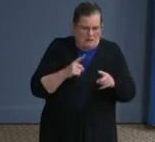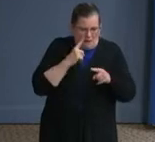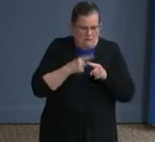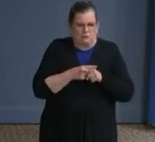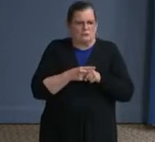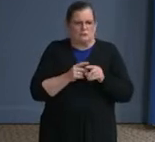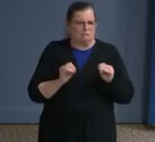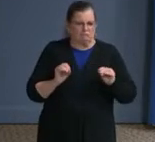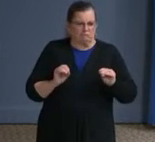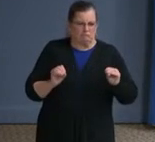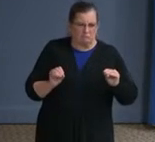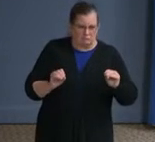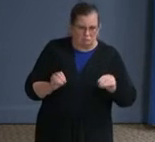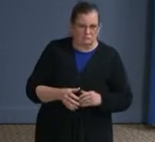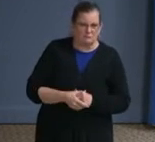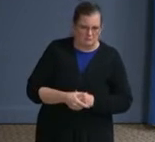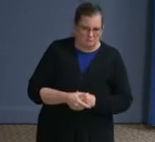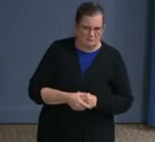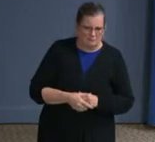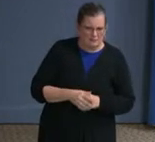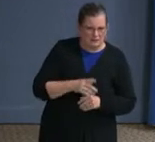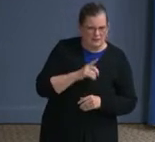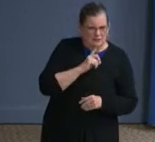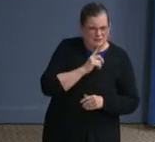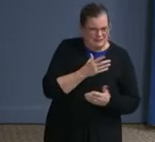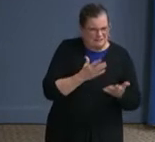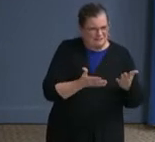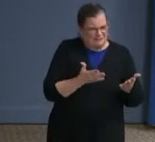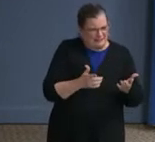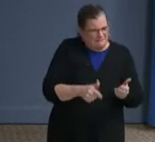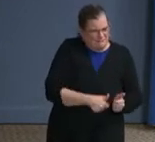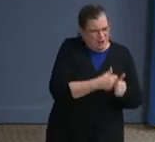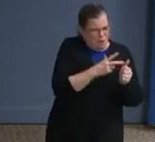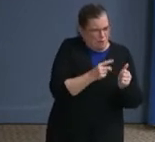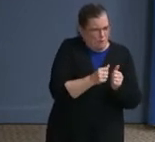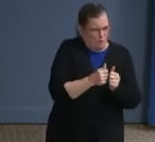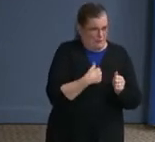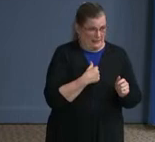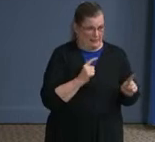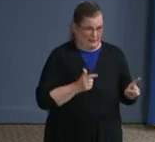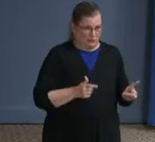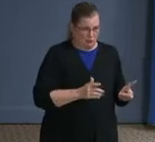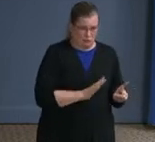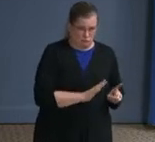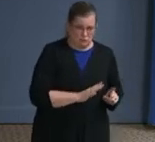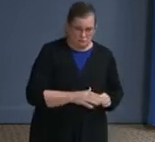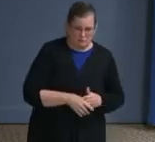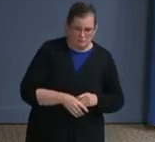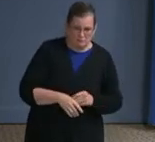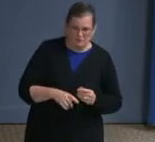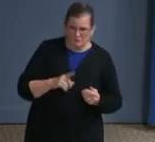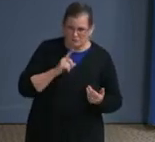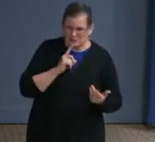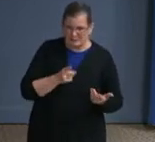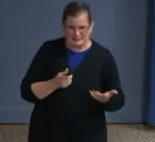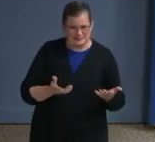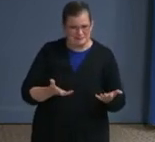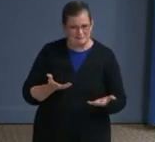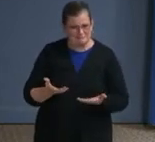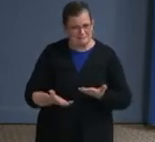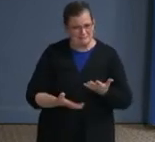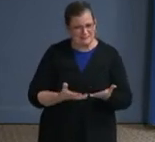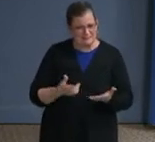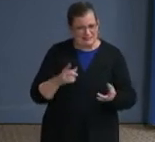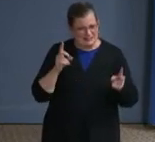may be, and you should follow up with me afterwards, it may be that the issue there